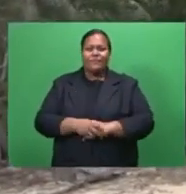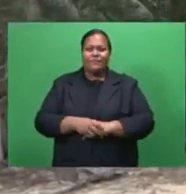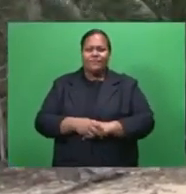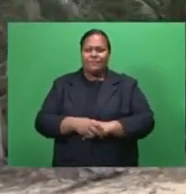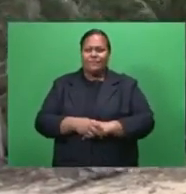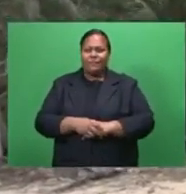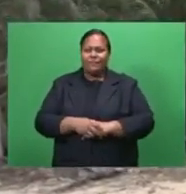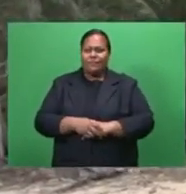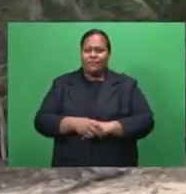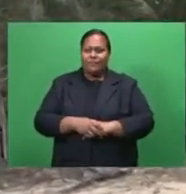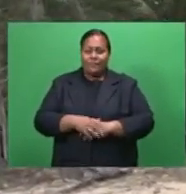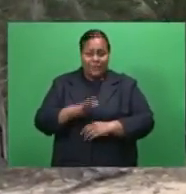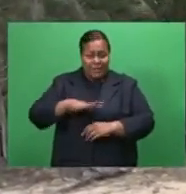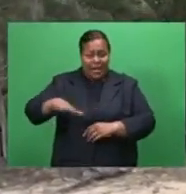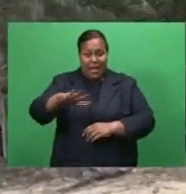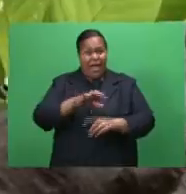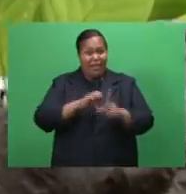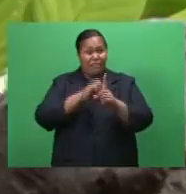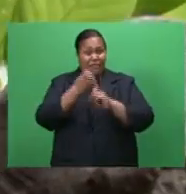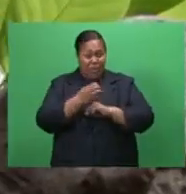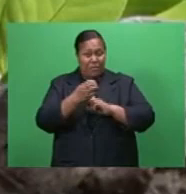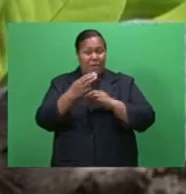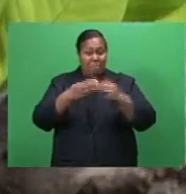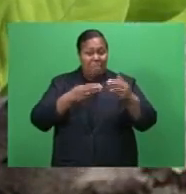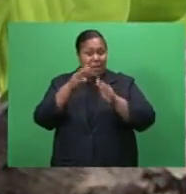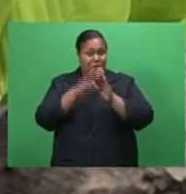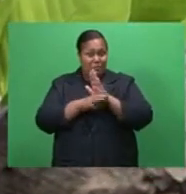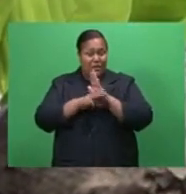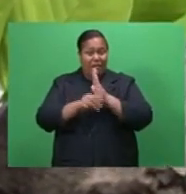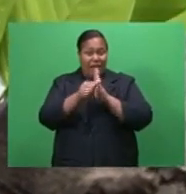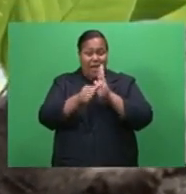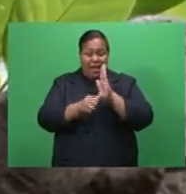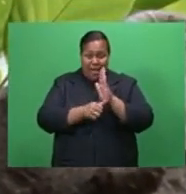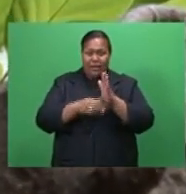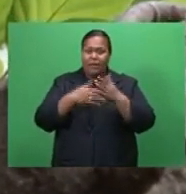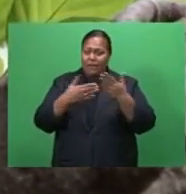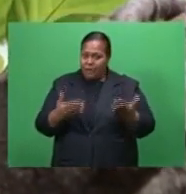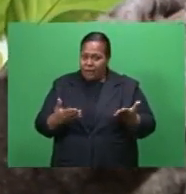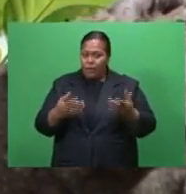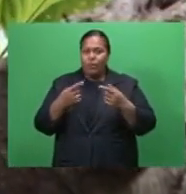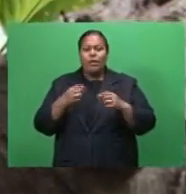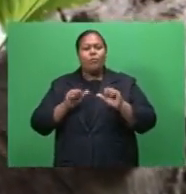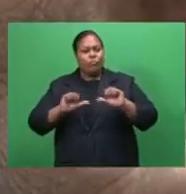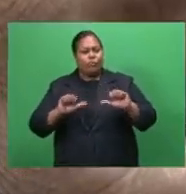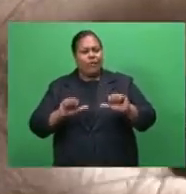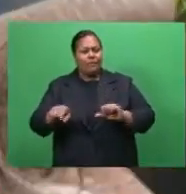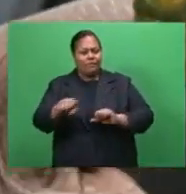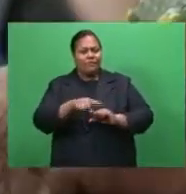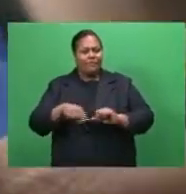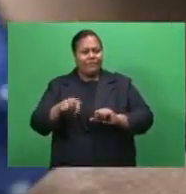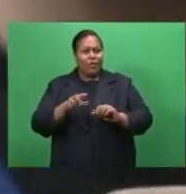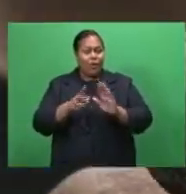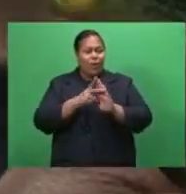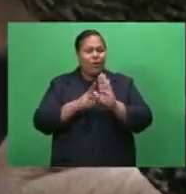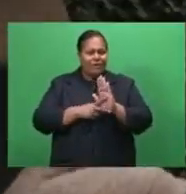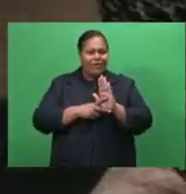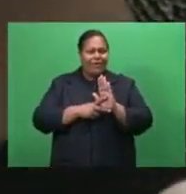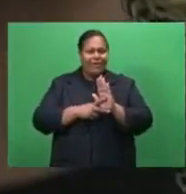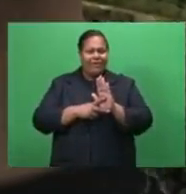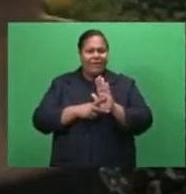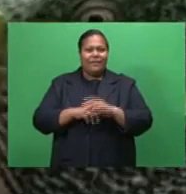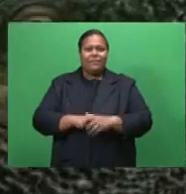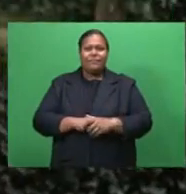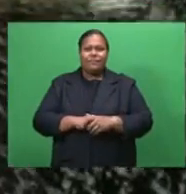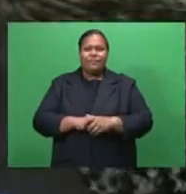under the scope of the Environment Management Act and clearly spells out the management of the endangered iguanas, the management of